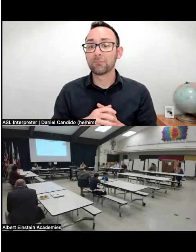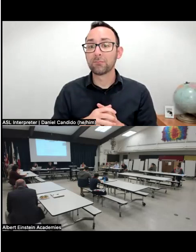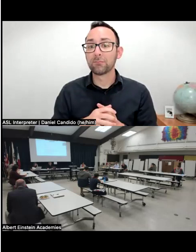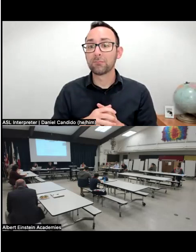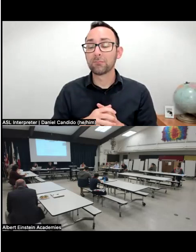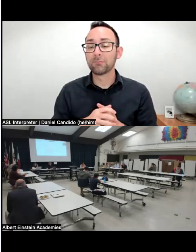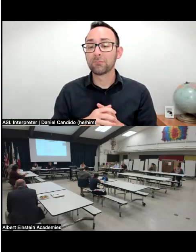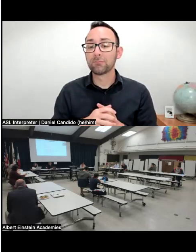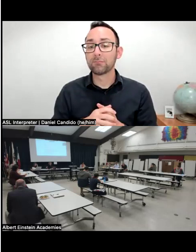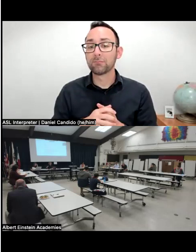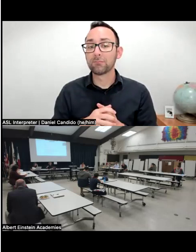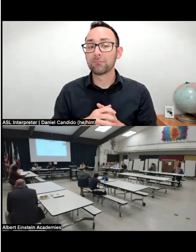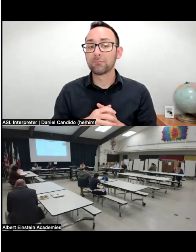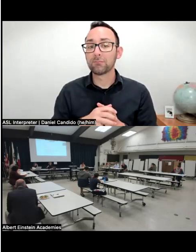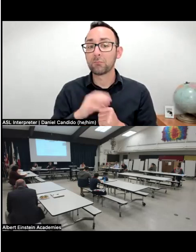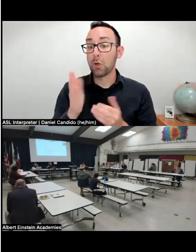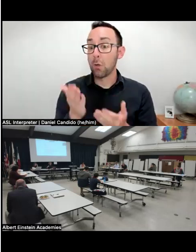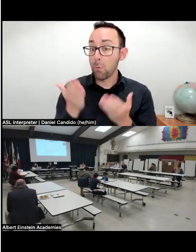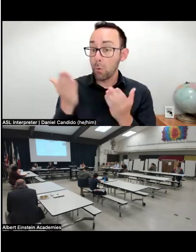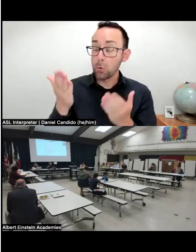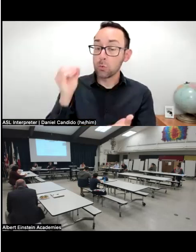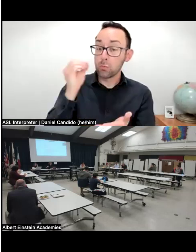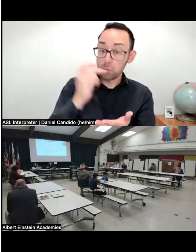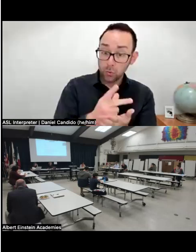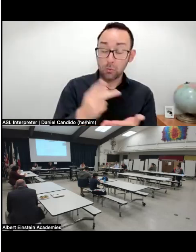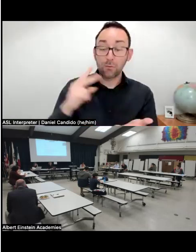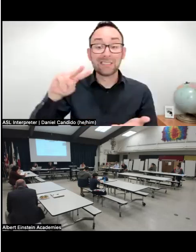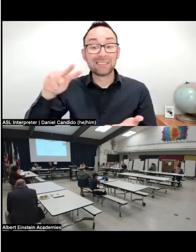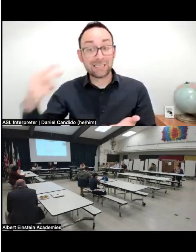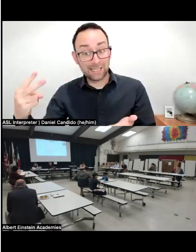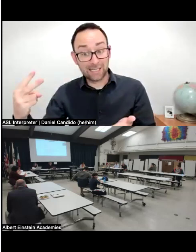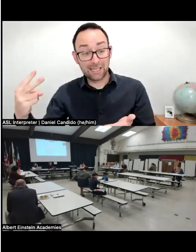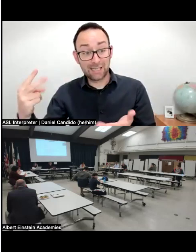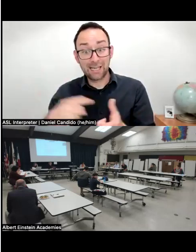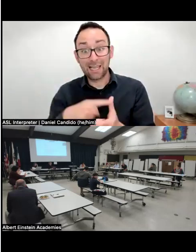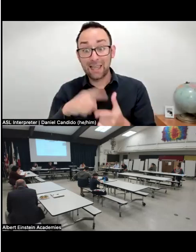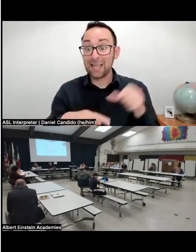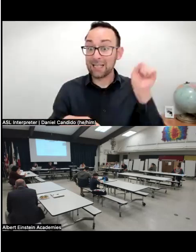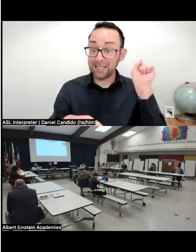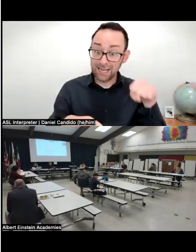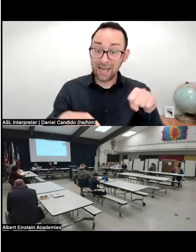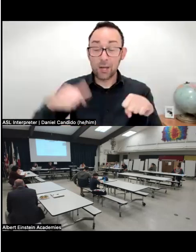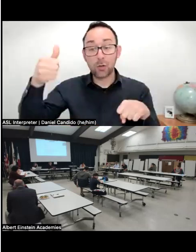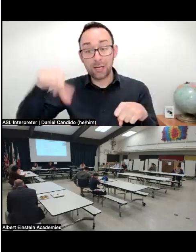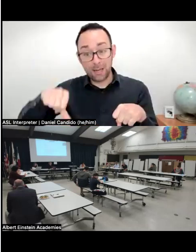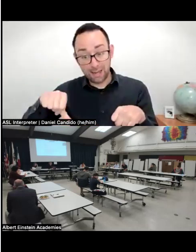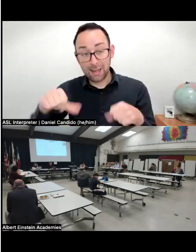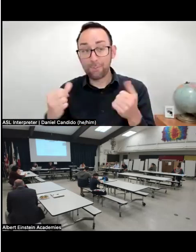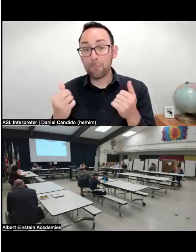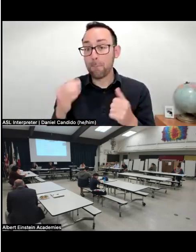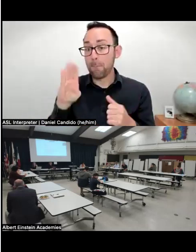and there will be a motion to approve and a second to the motion, followed by a yay or nay vote of current SSC